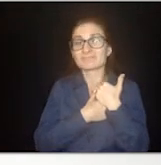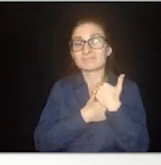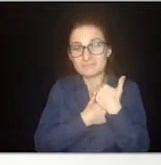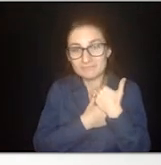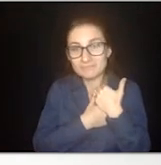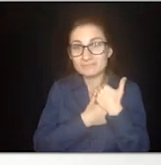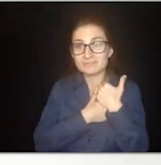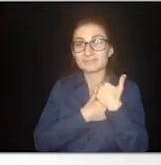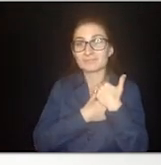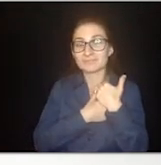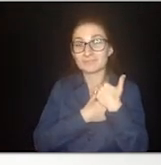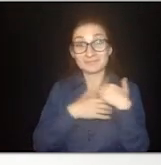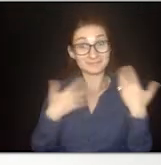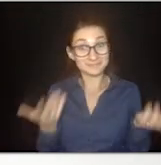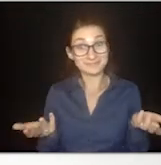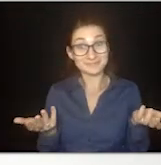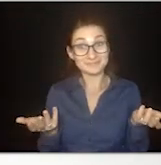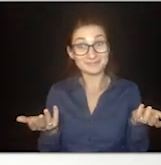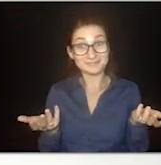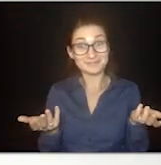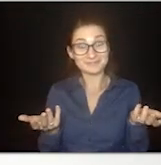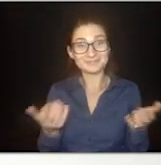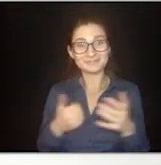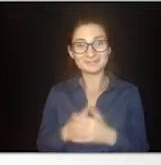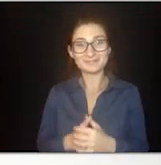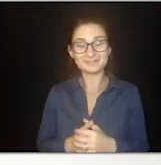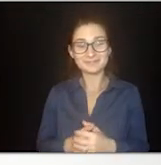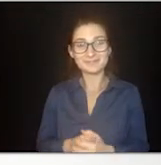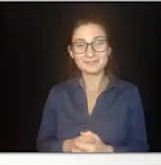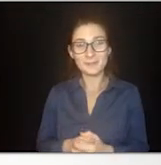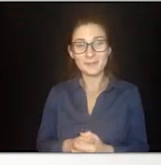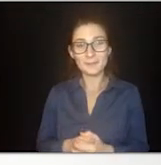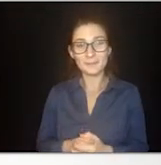again. And then we'd be like, oh, how did I get that to happen?